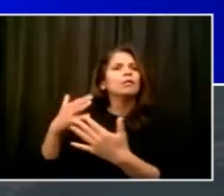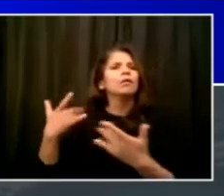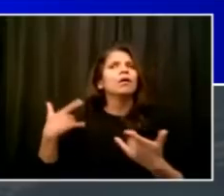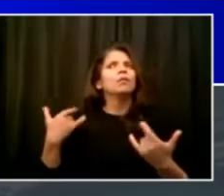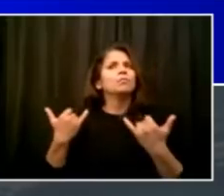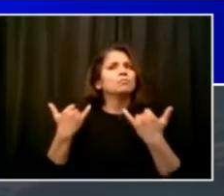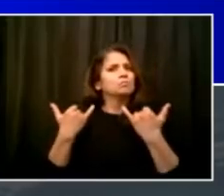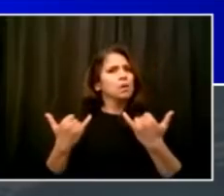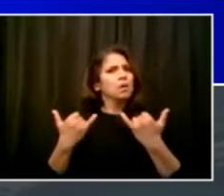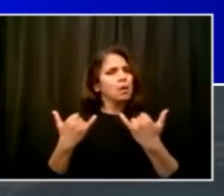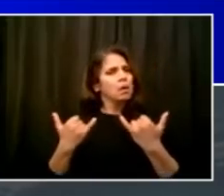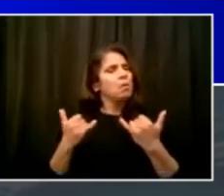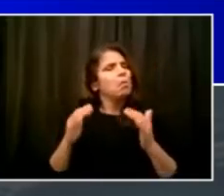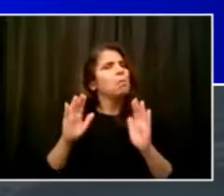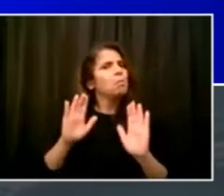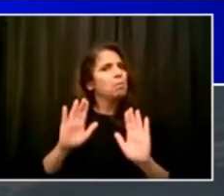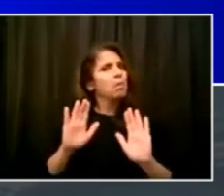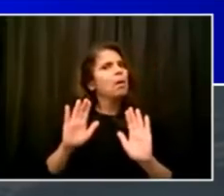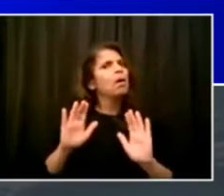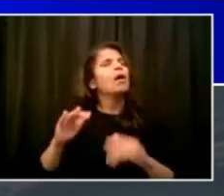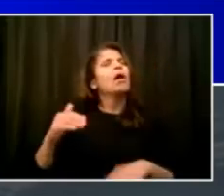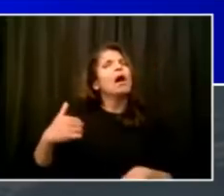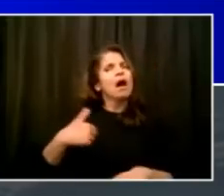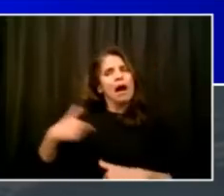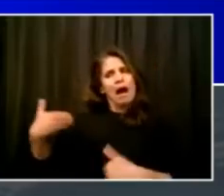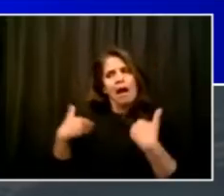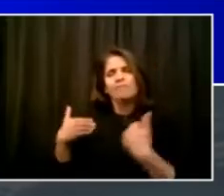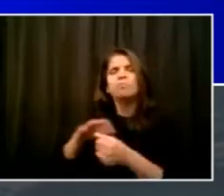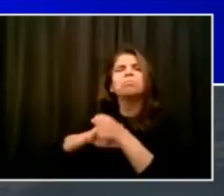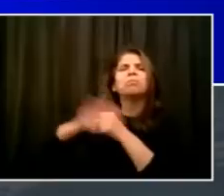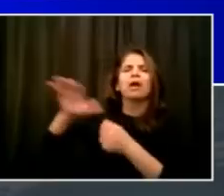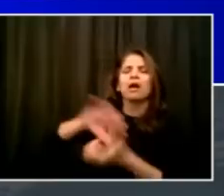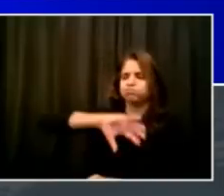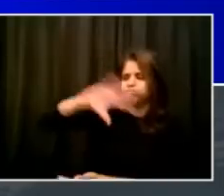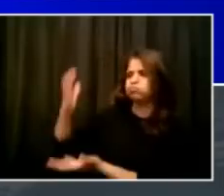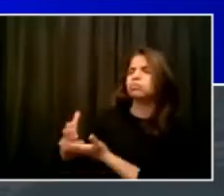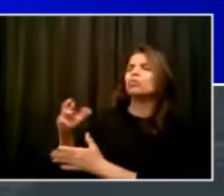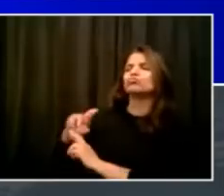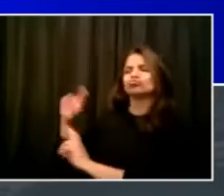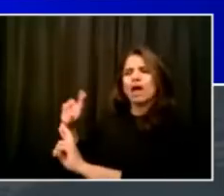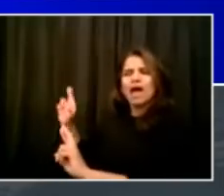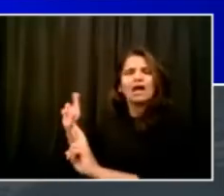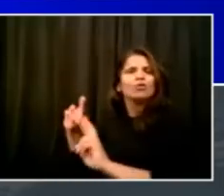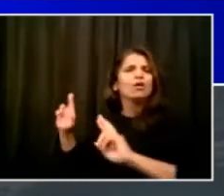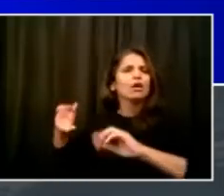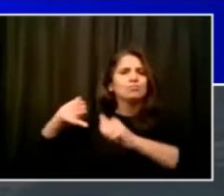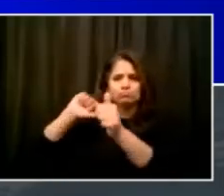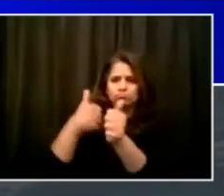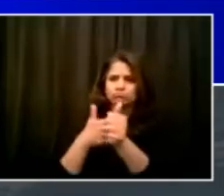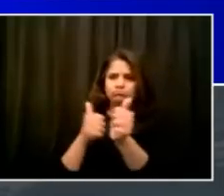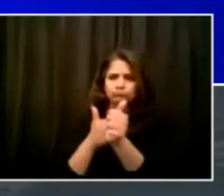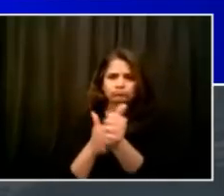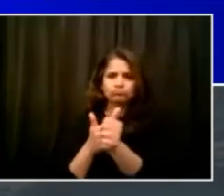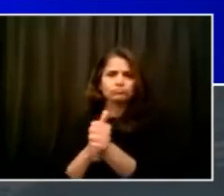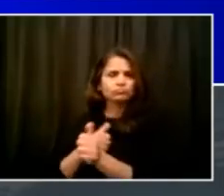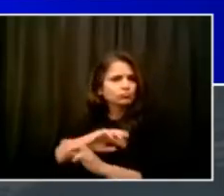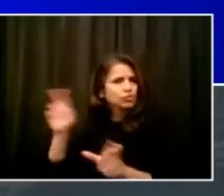shields, the goggles, the gloves, the surgical gowns, the face masks, meaning the surgical